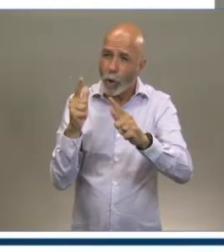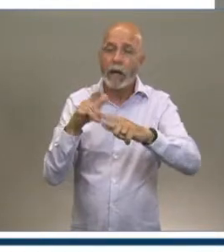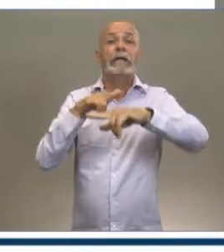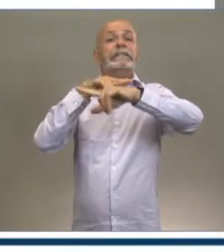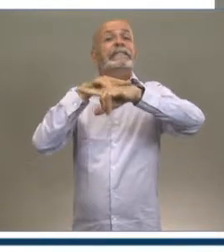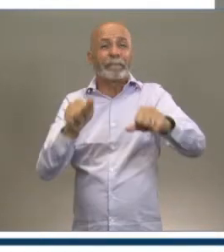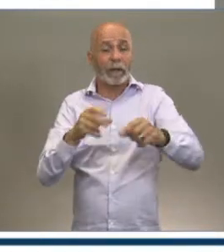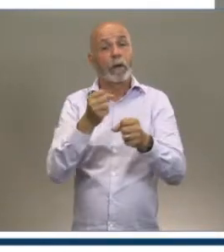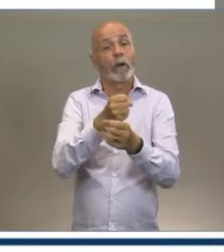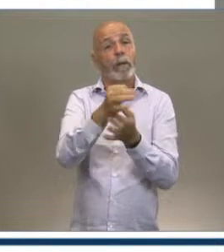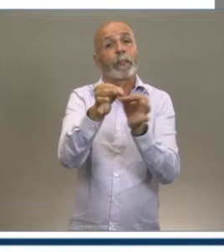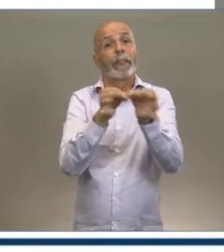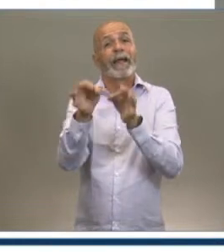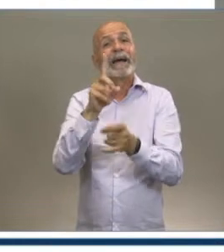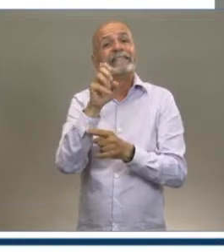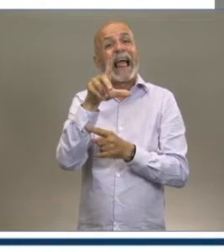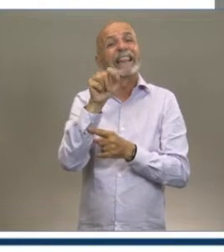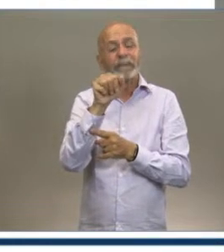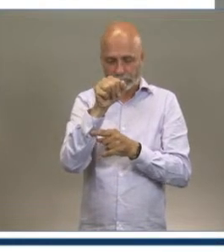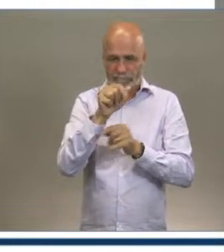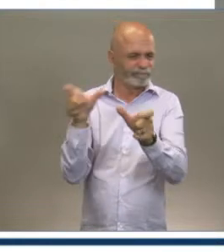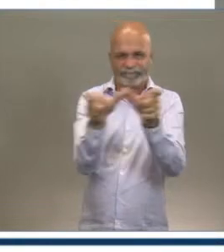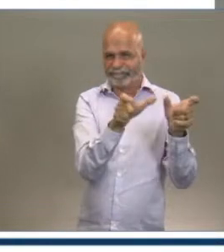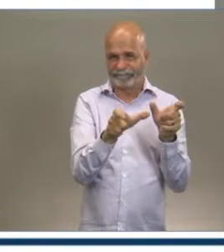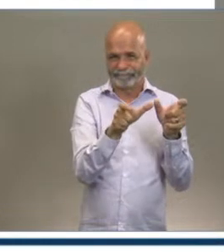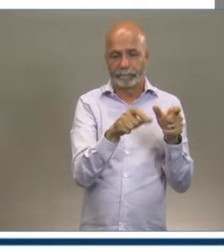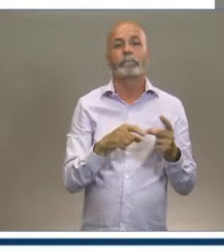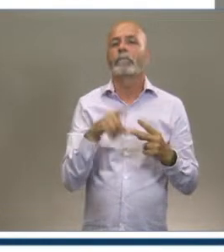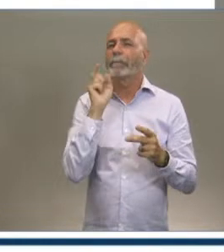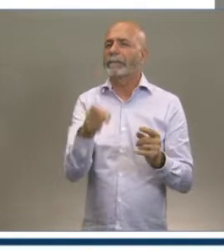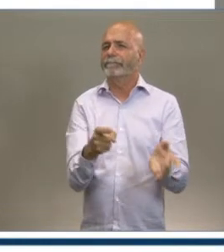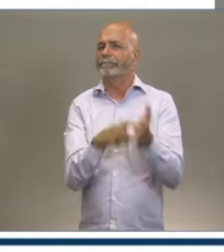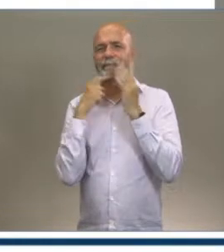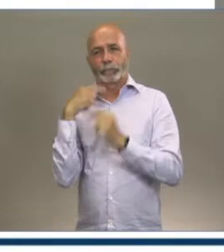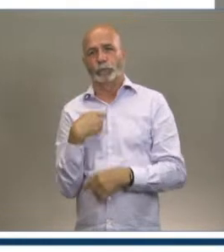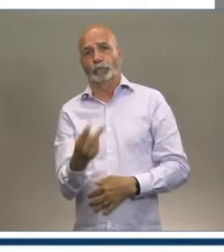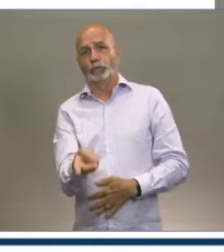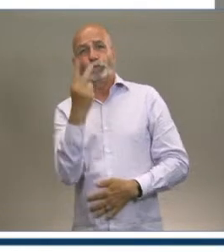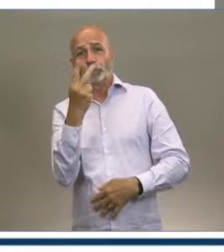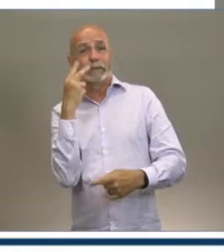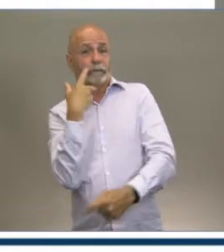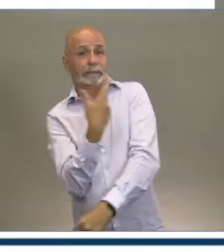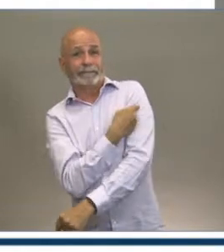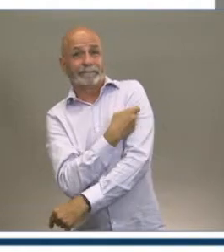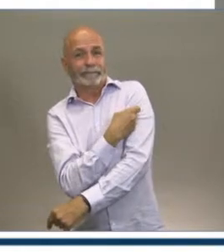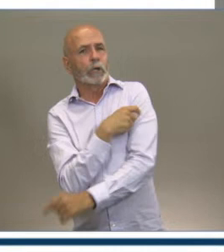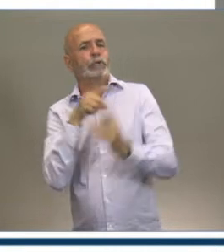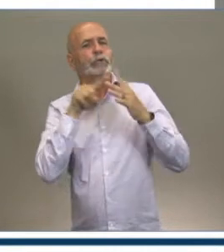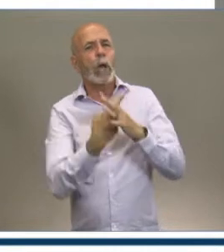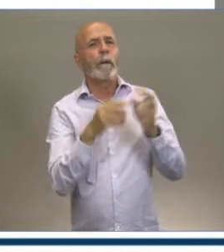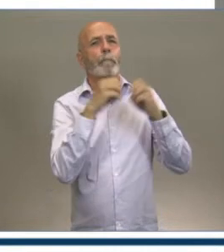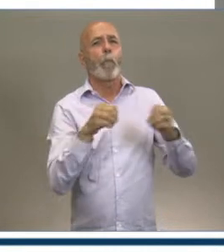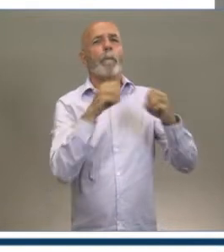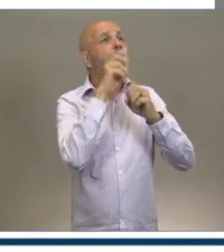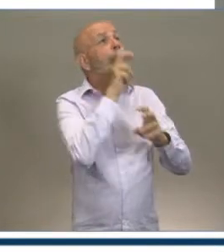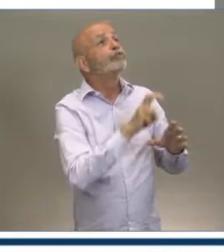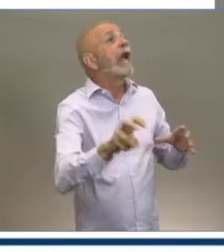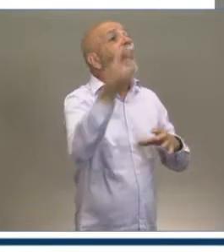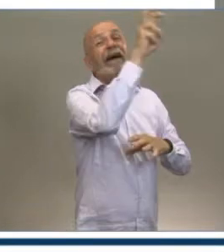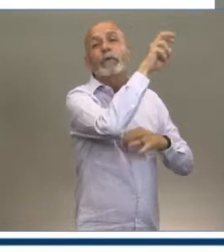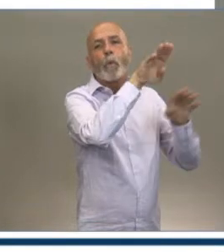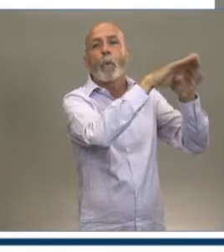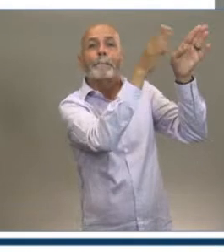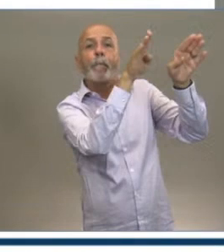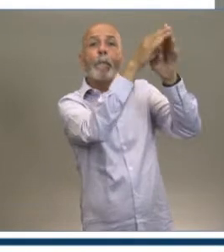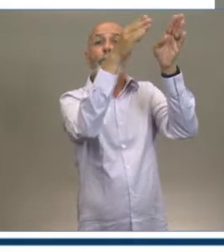well, and we're seeing that as provinces open up and loosen border measures and travel restrictions. For travel, 2 doses